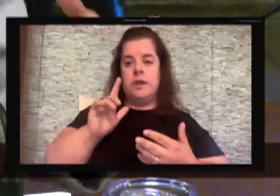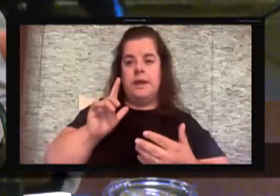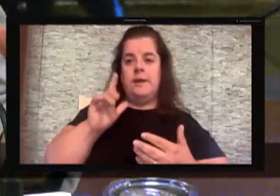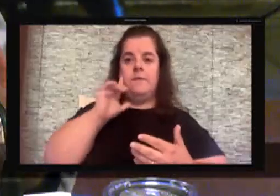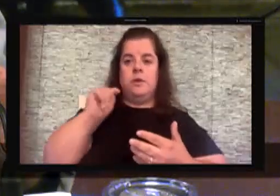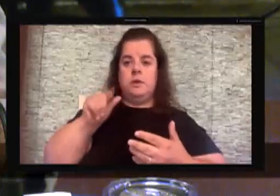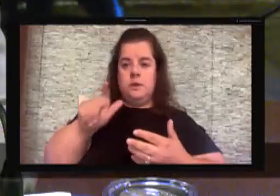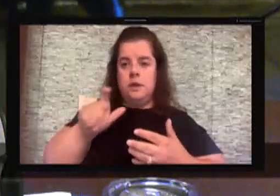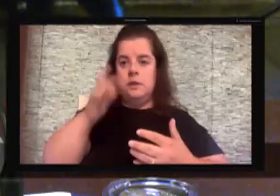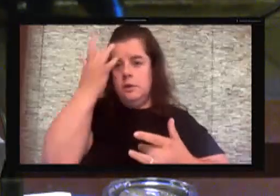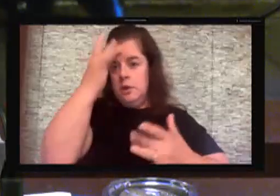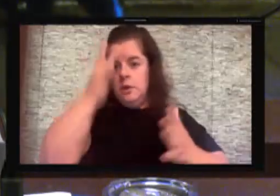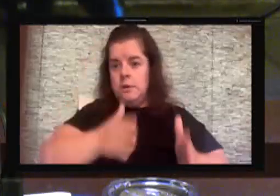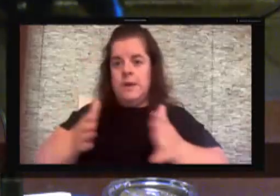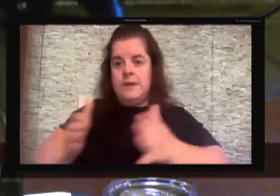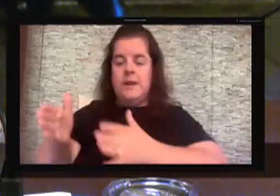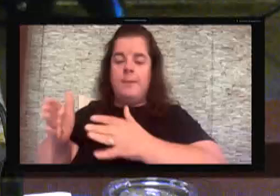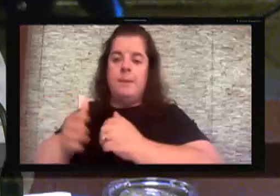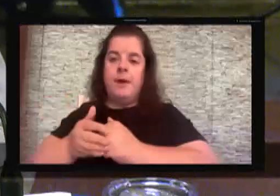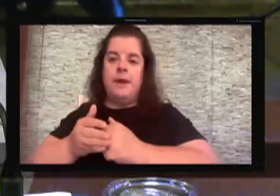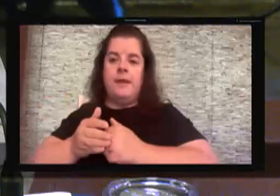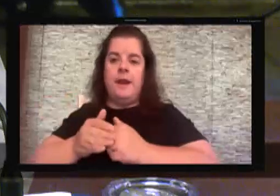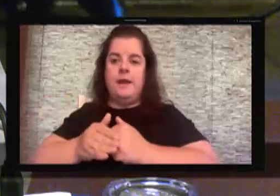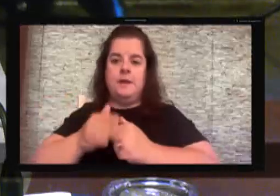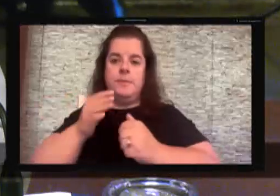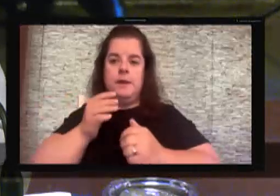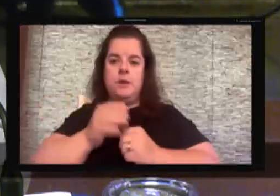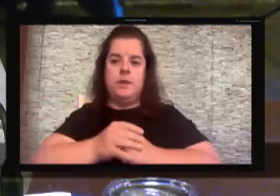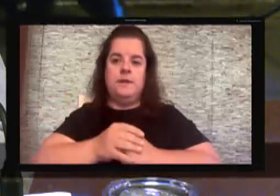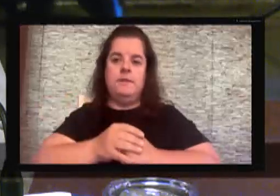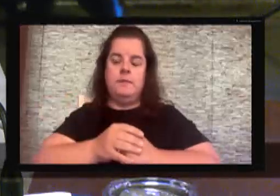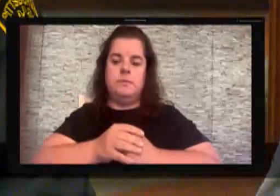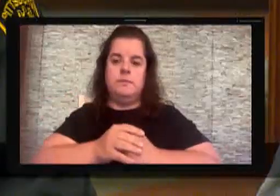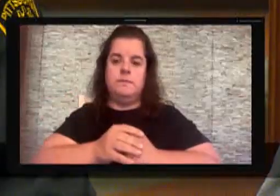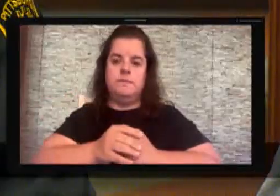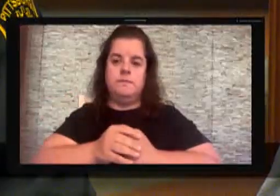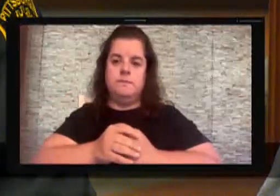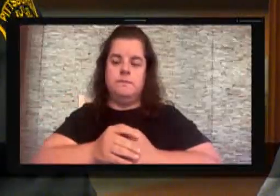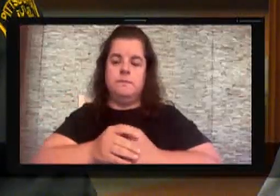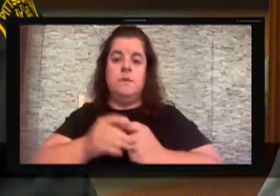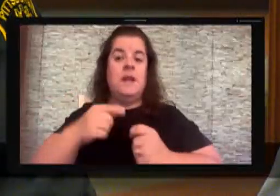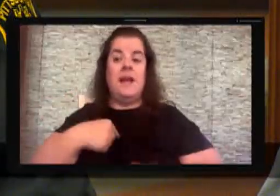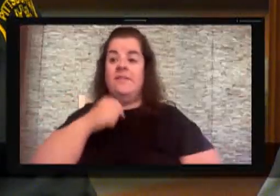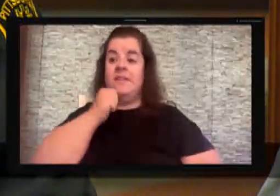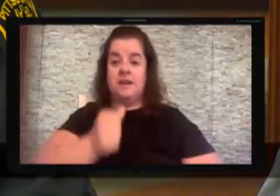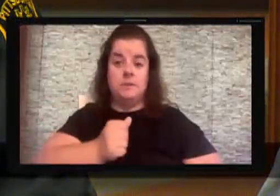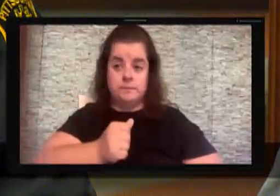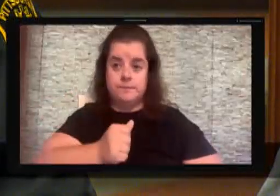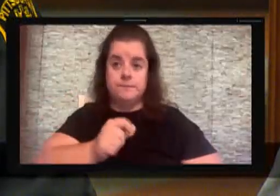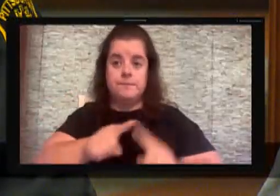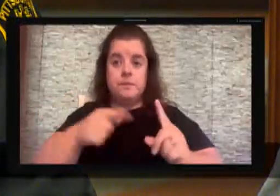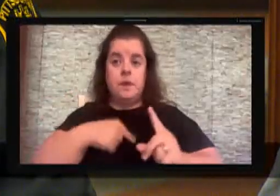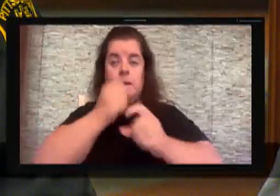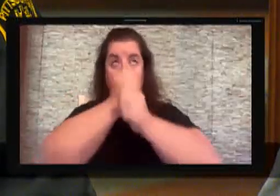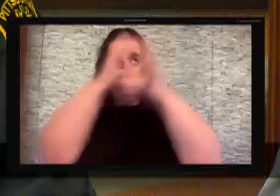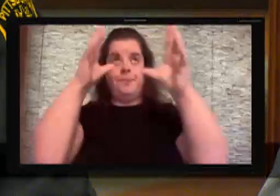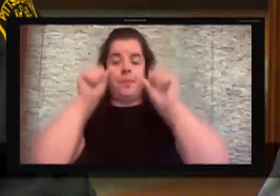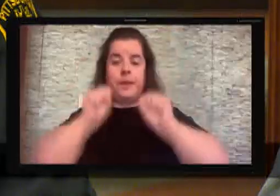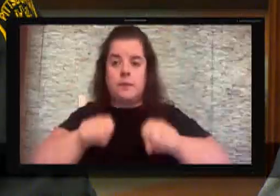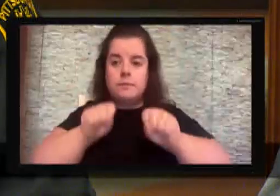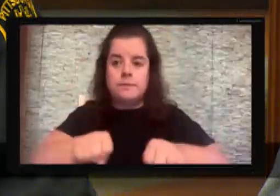but the actual structure of the Bureau itself? Have you seen that from other cities? I have not, but I imagine it's possible.